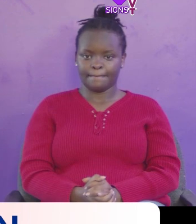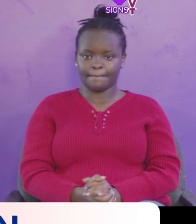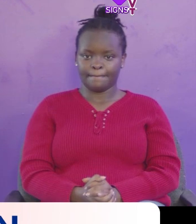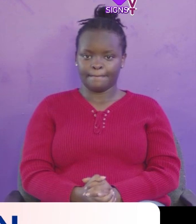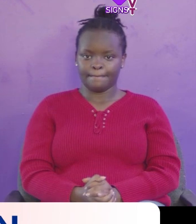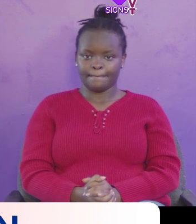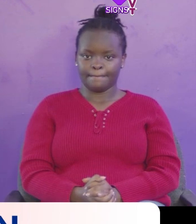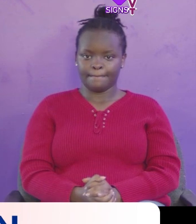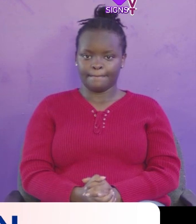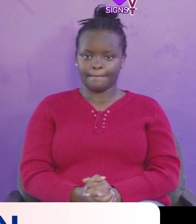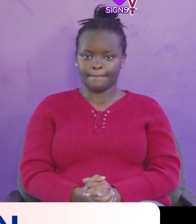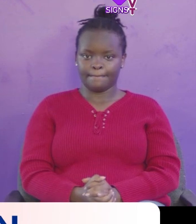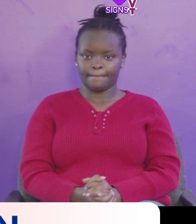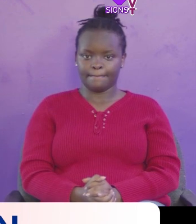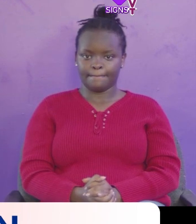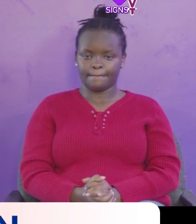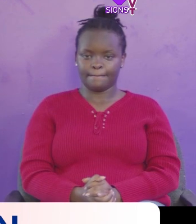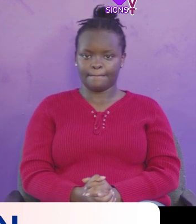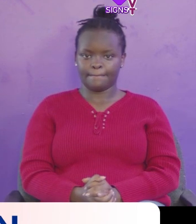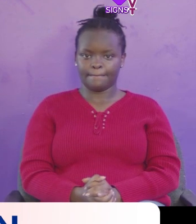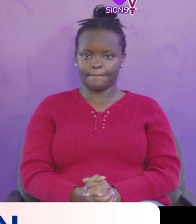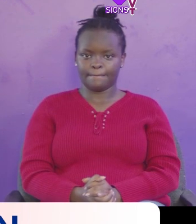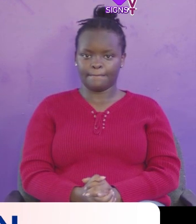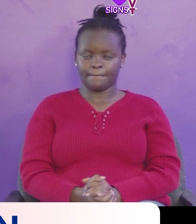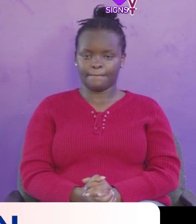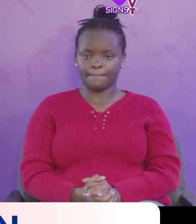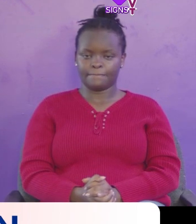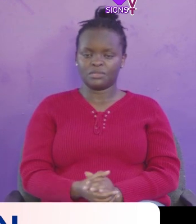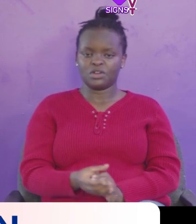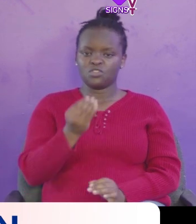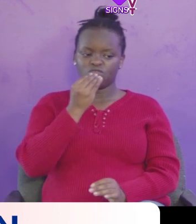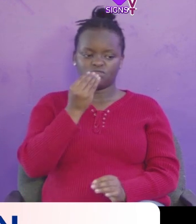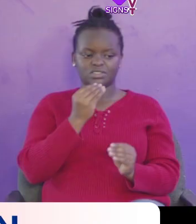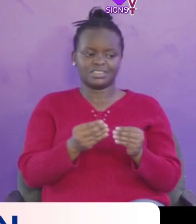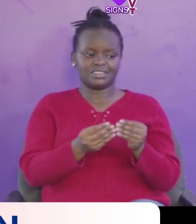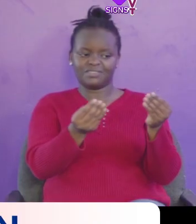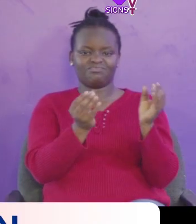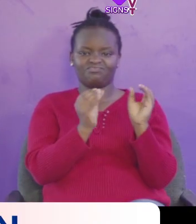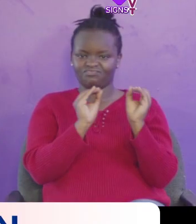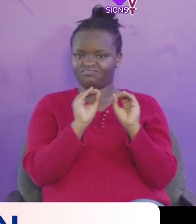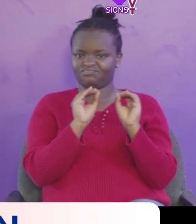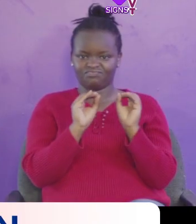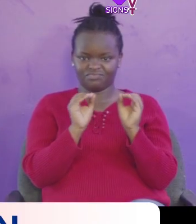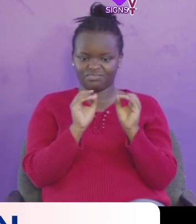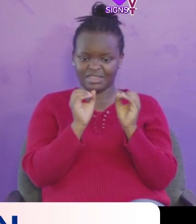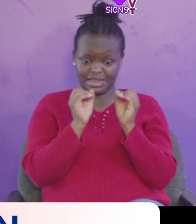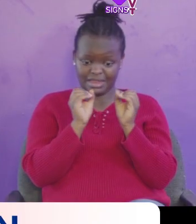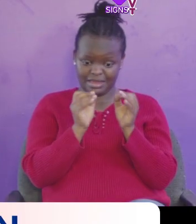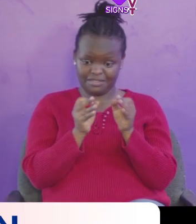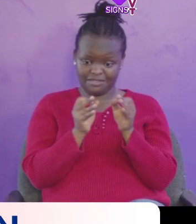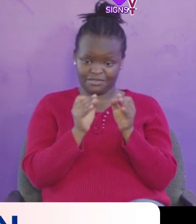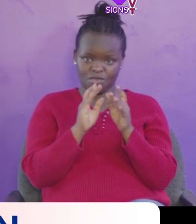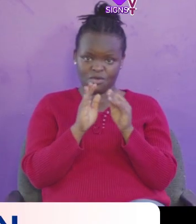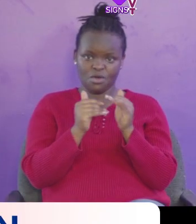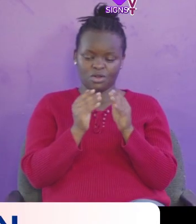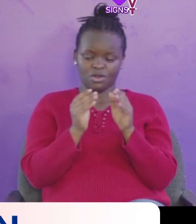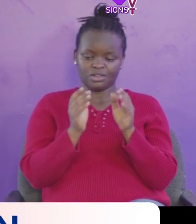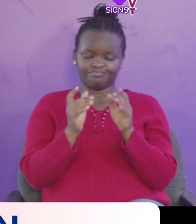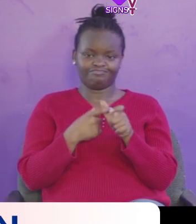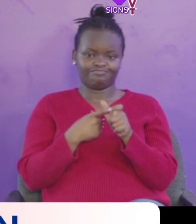saying there is nothing like food that was given. But if at all the Christmas was